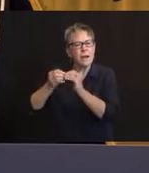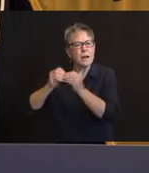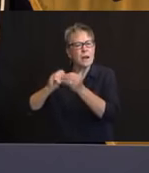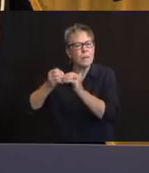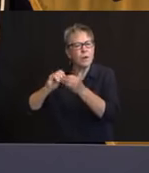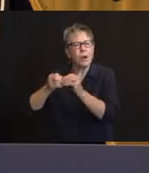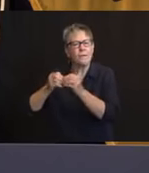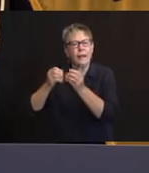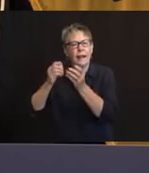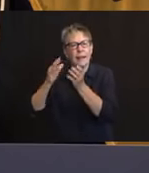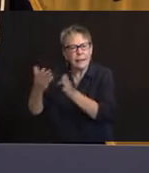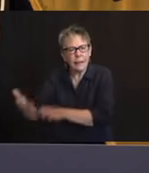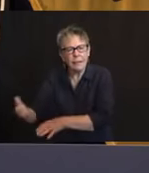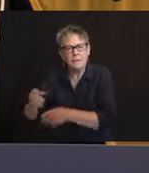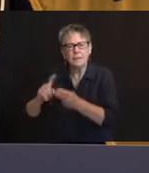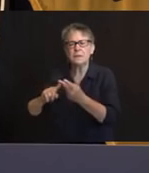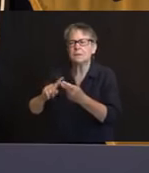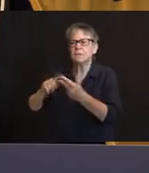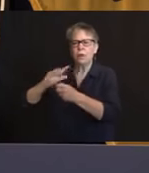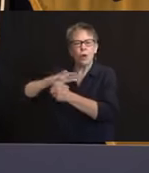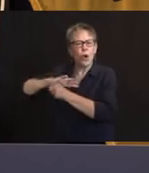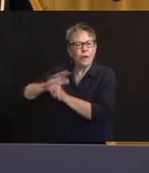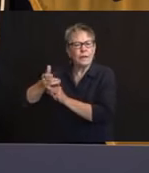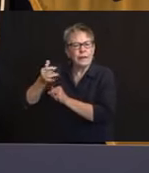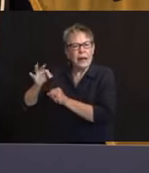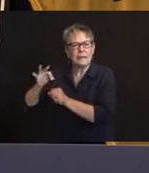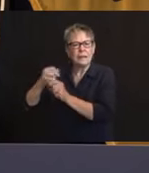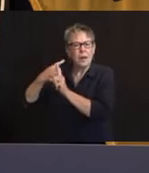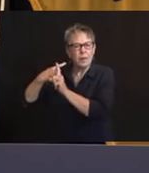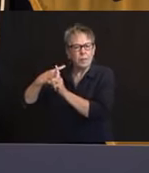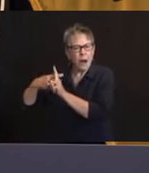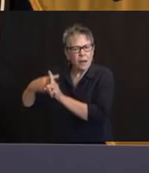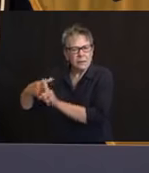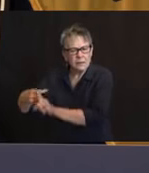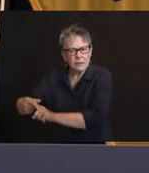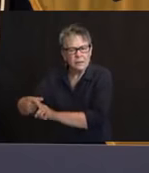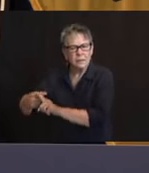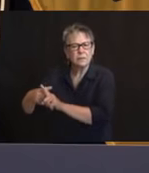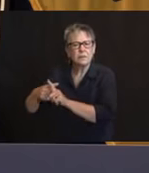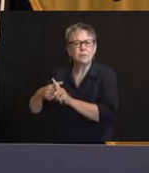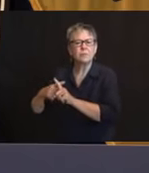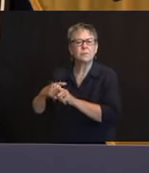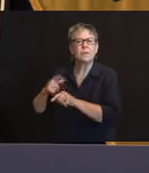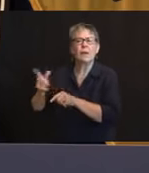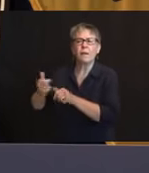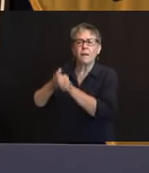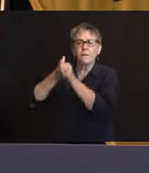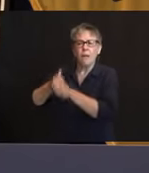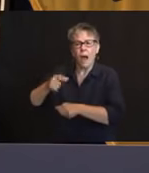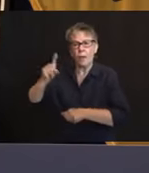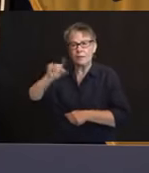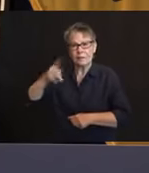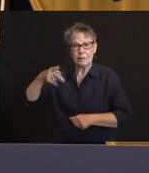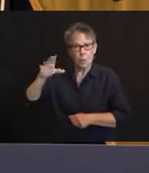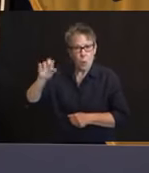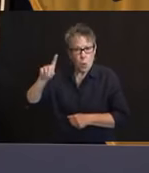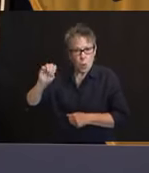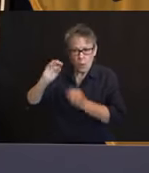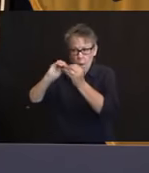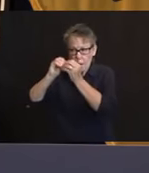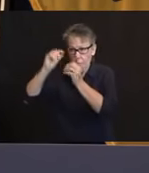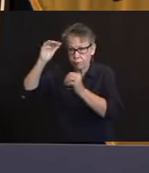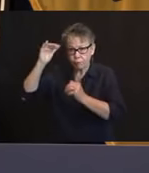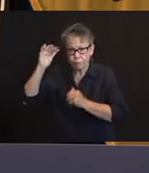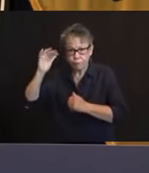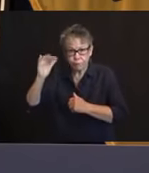Department of Health picked that high threshold, especially since it eliminates about 1/3 of the residents that live in New Jersey? How does giving a range of the number of